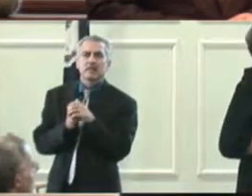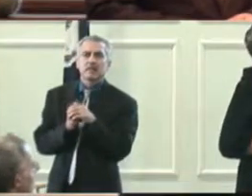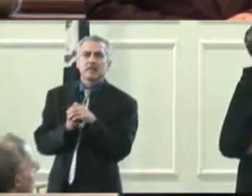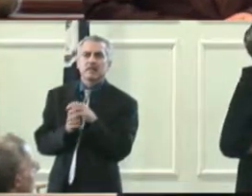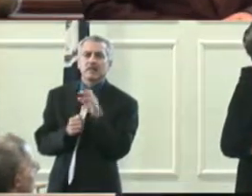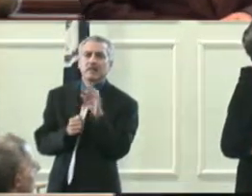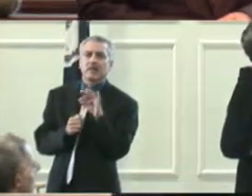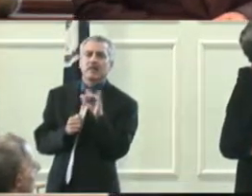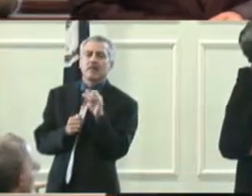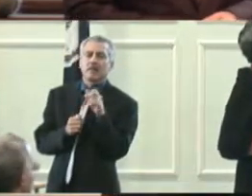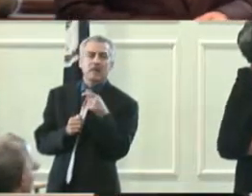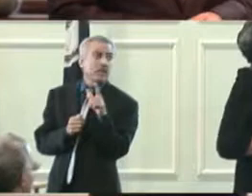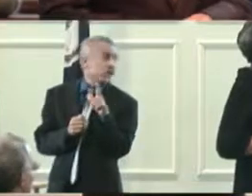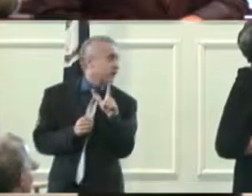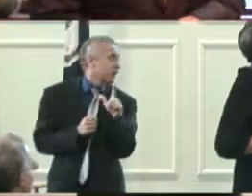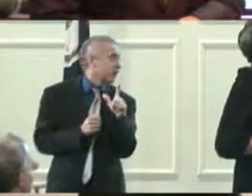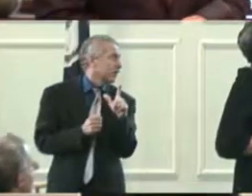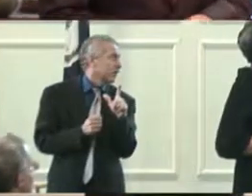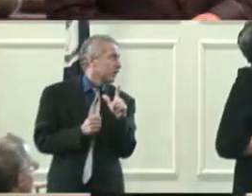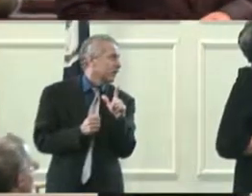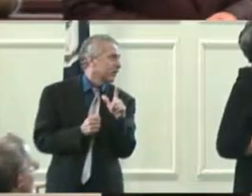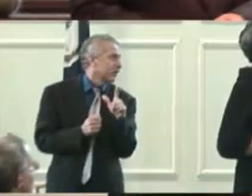Phil Acock.